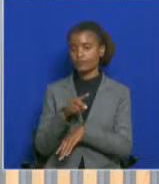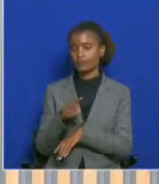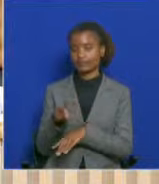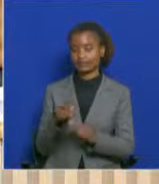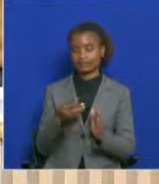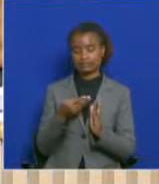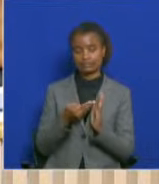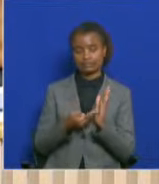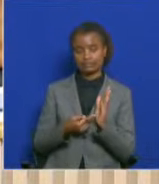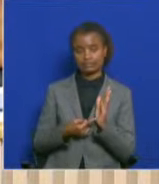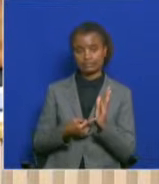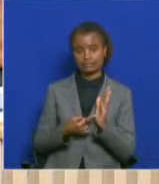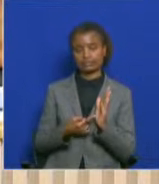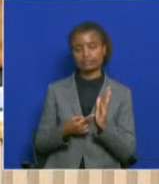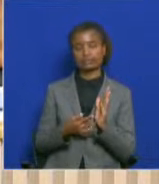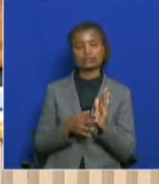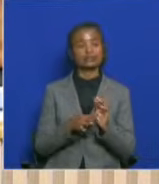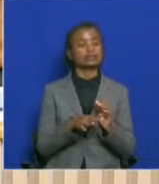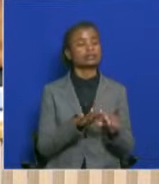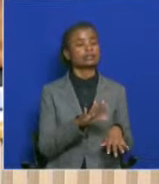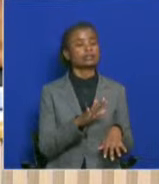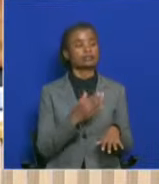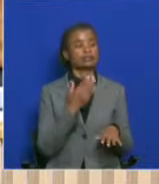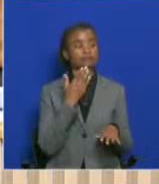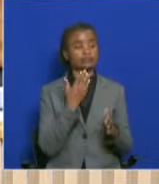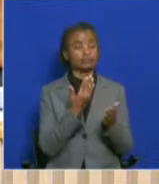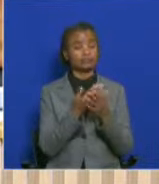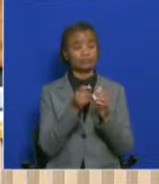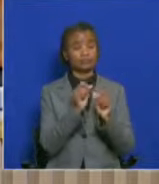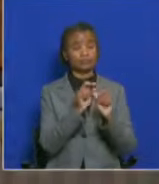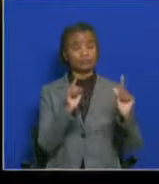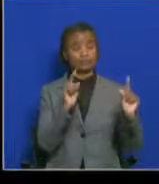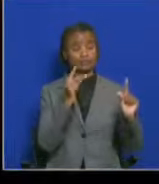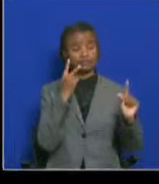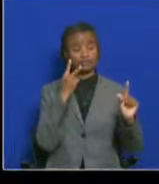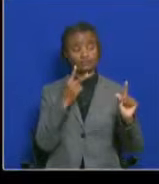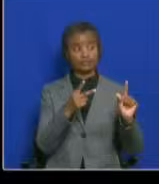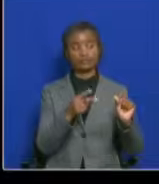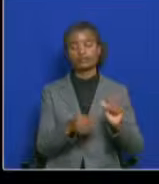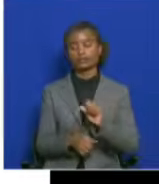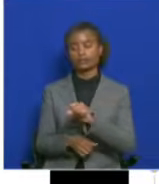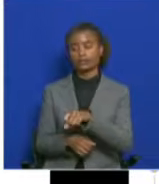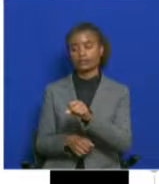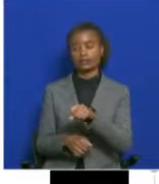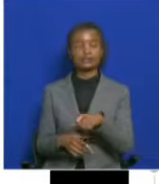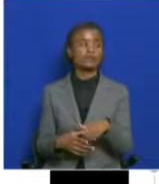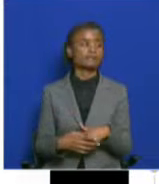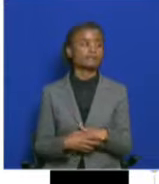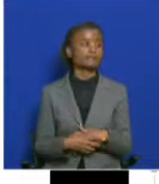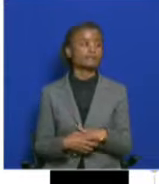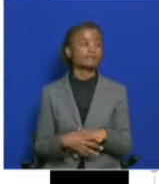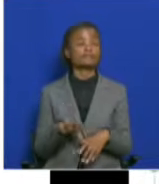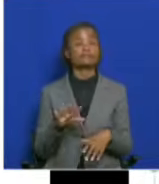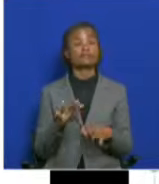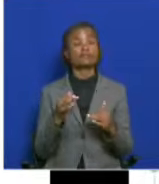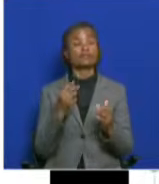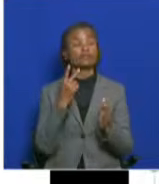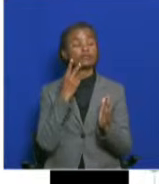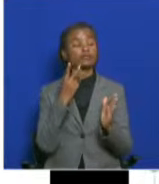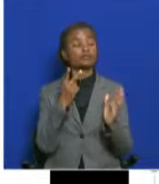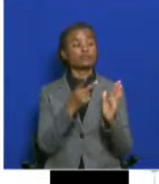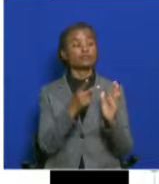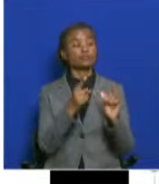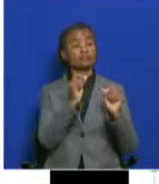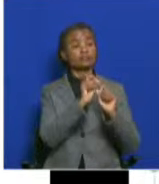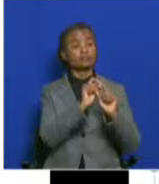Chair, can you look at it on the screen? Yes, yes. So what you'll see on the screen is